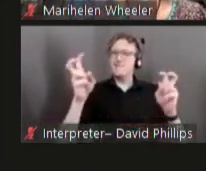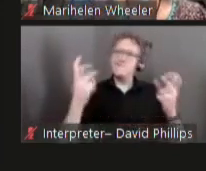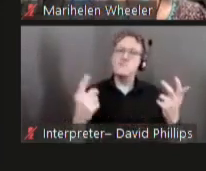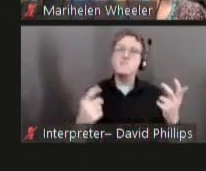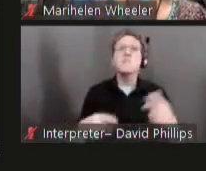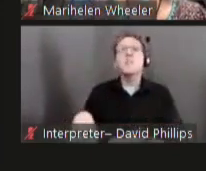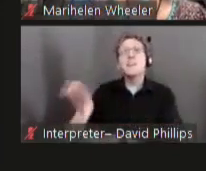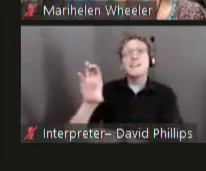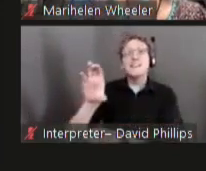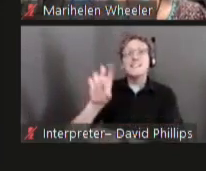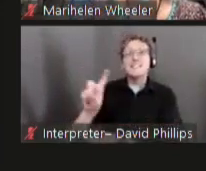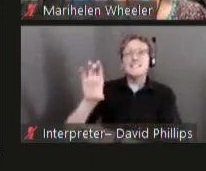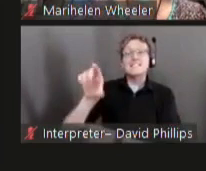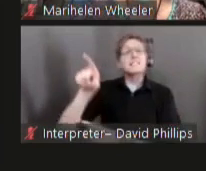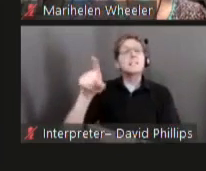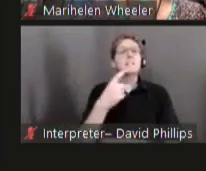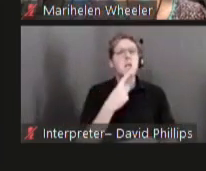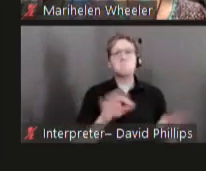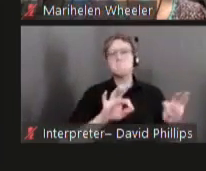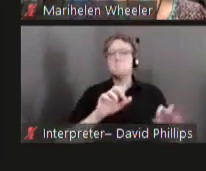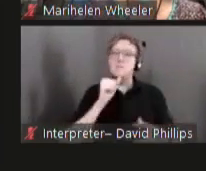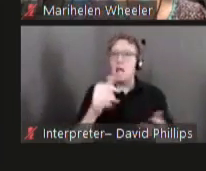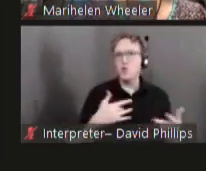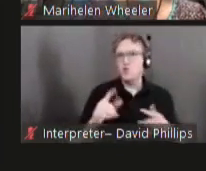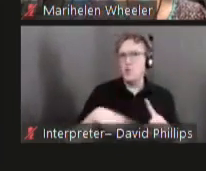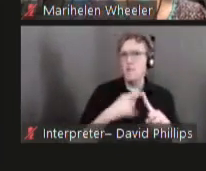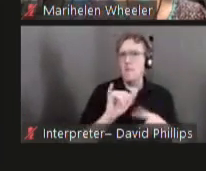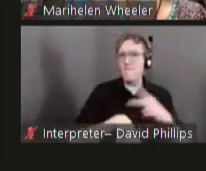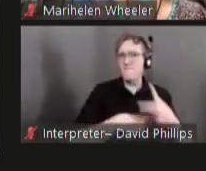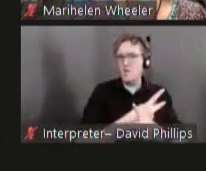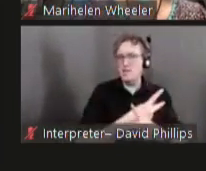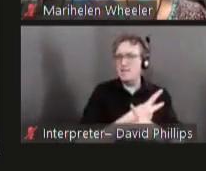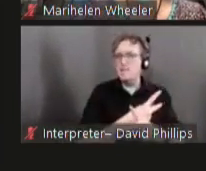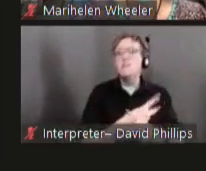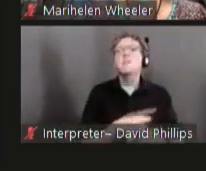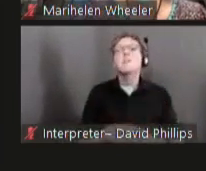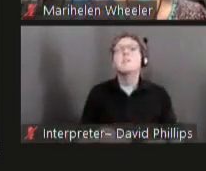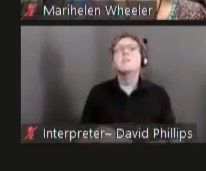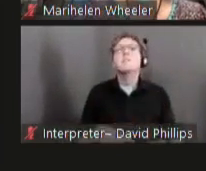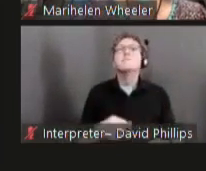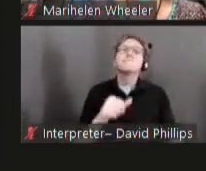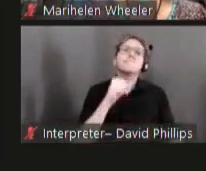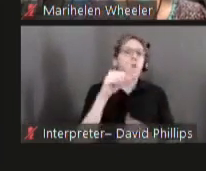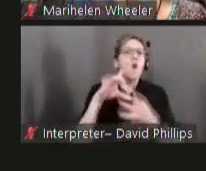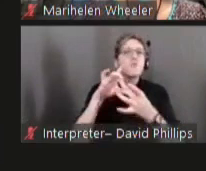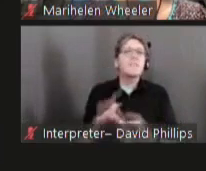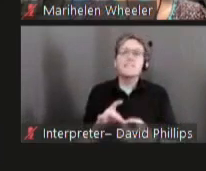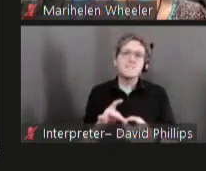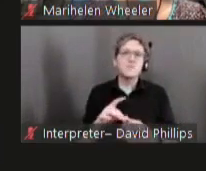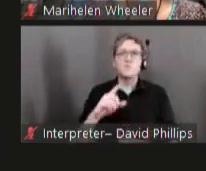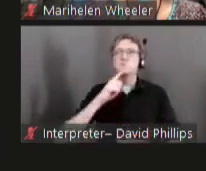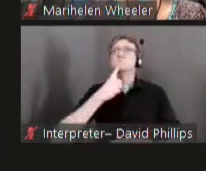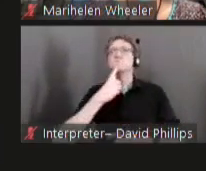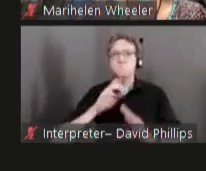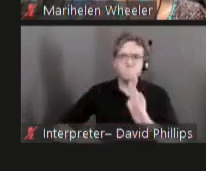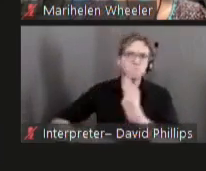CDC called variants of concern. These are other variants of the virus that were not associated to any particular increased